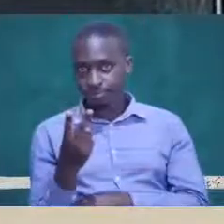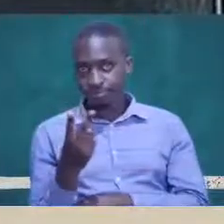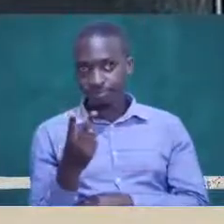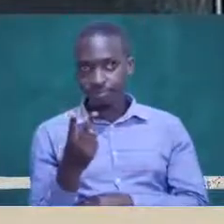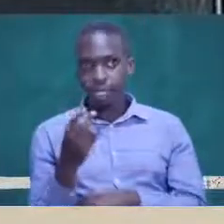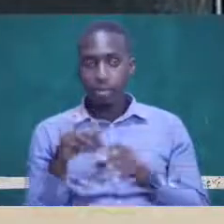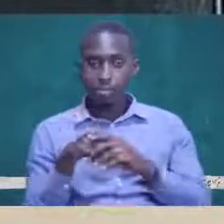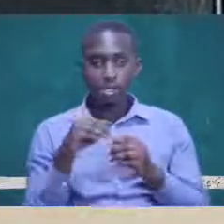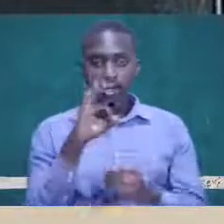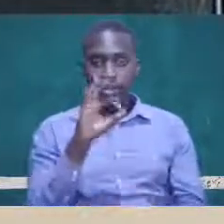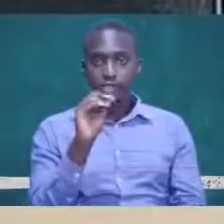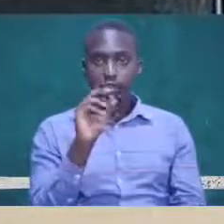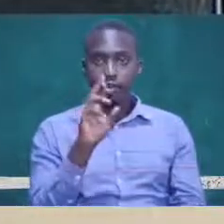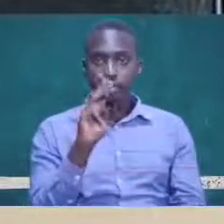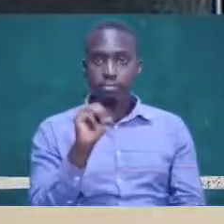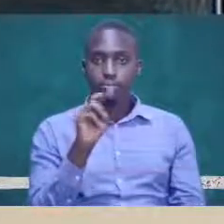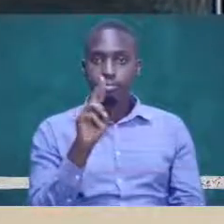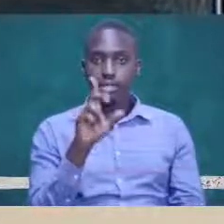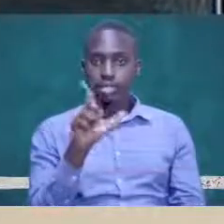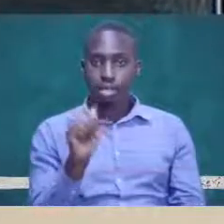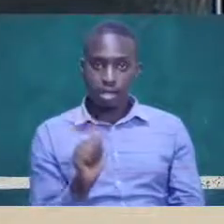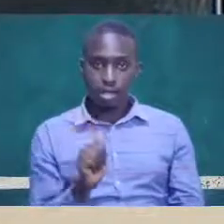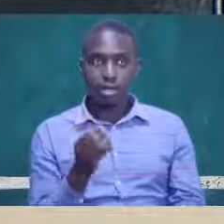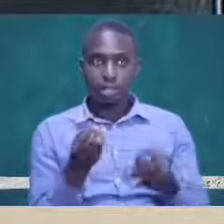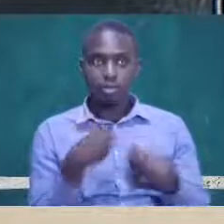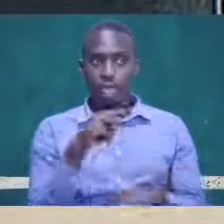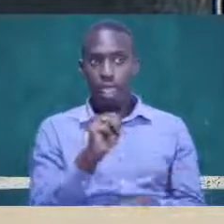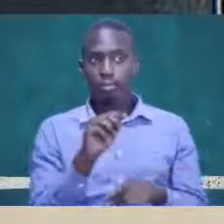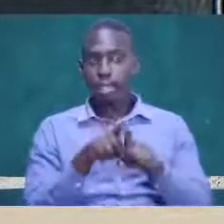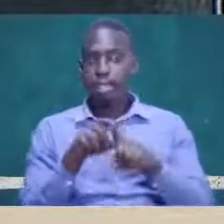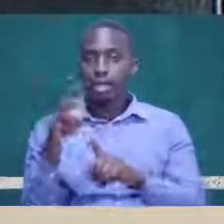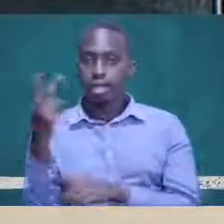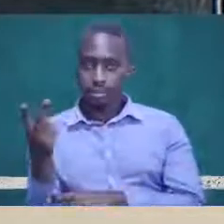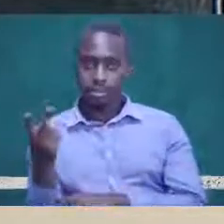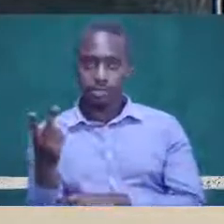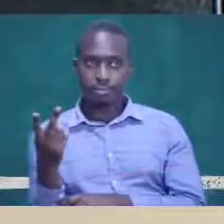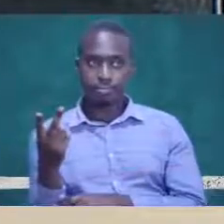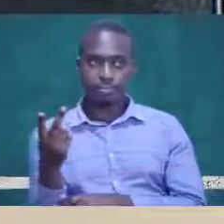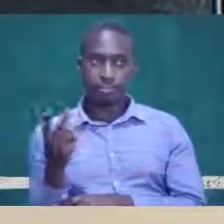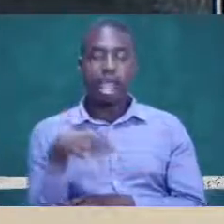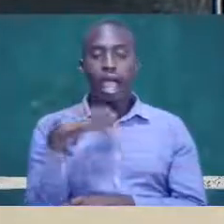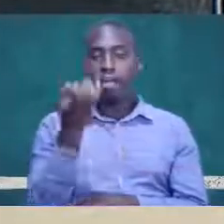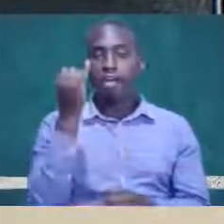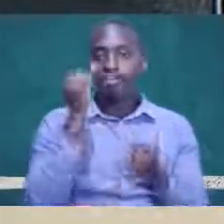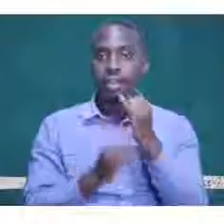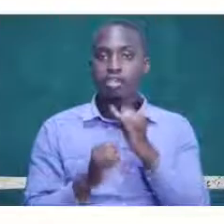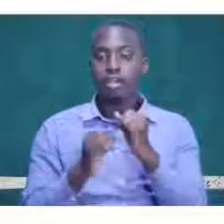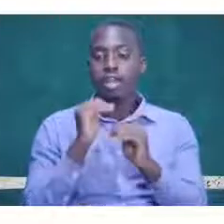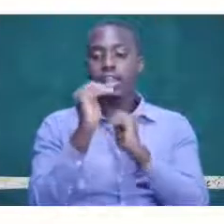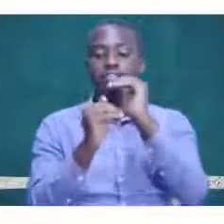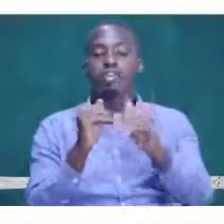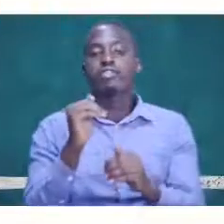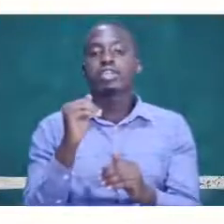multiplier in the formula, which is 2. Given that the multiplier in an economy is 2. And the final level of income